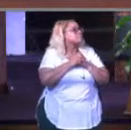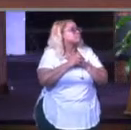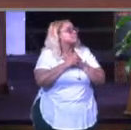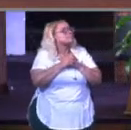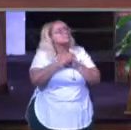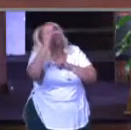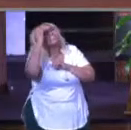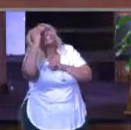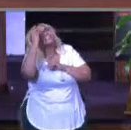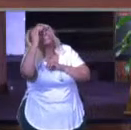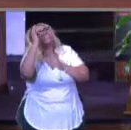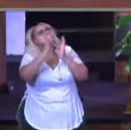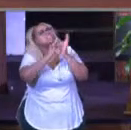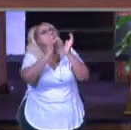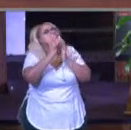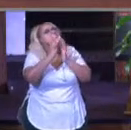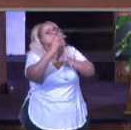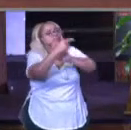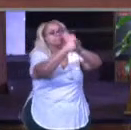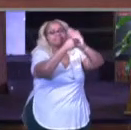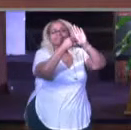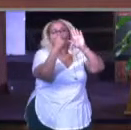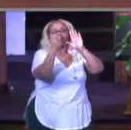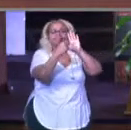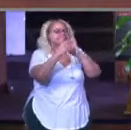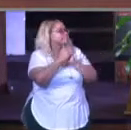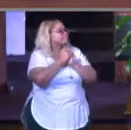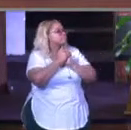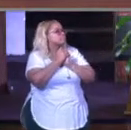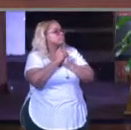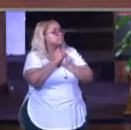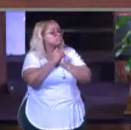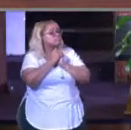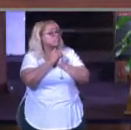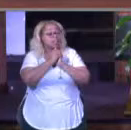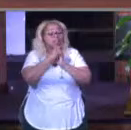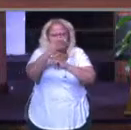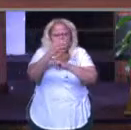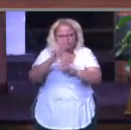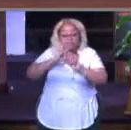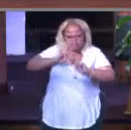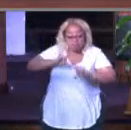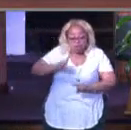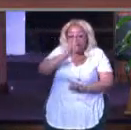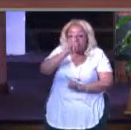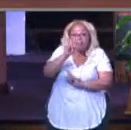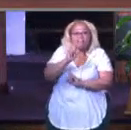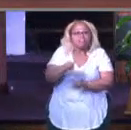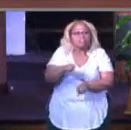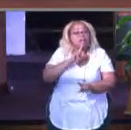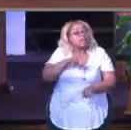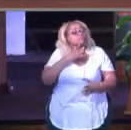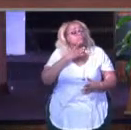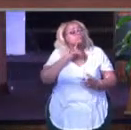When you think about what Jesus highlighted, when Peter spoke the answer that was given to him by the Spirit,